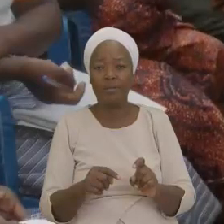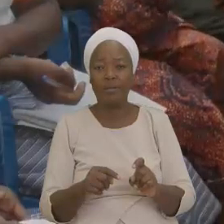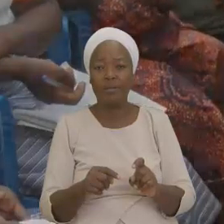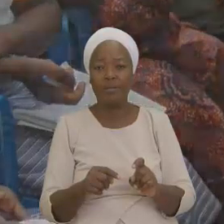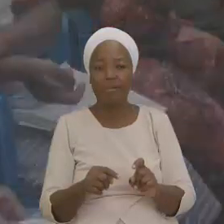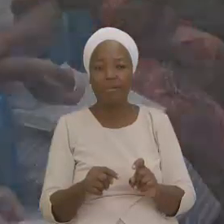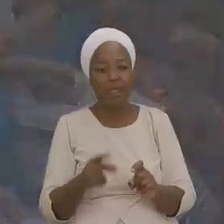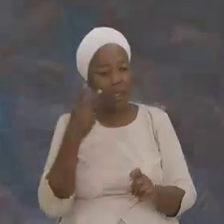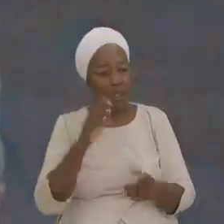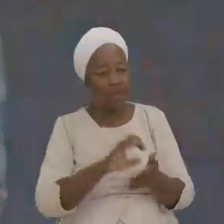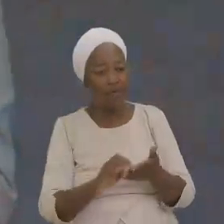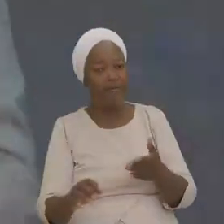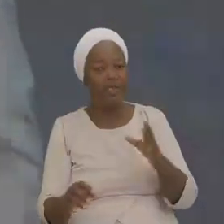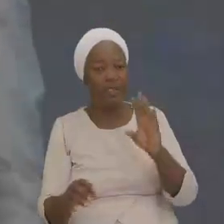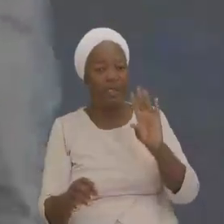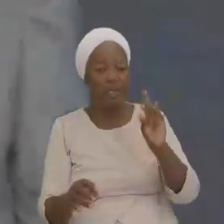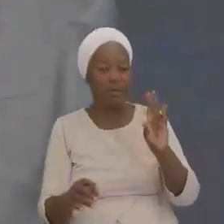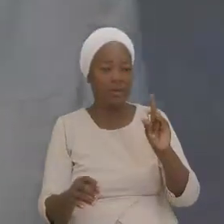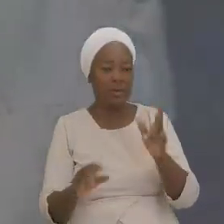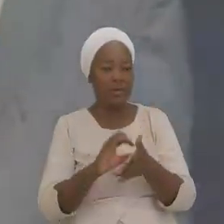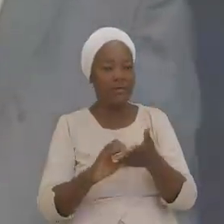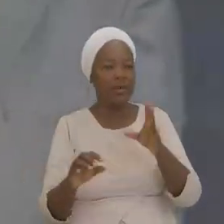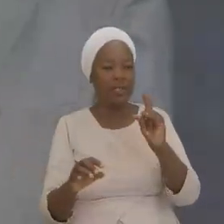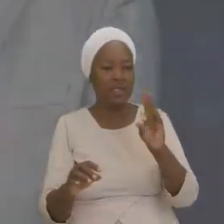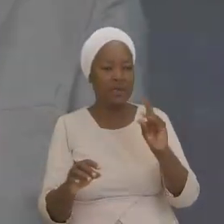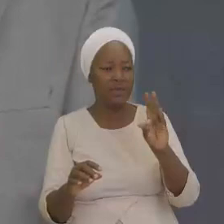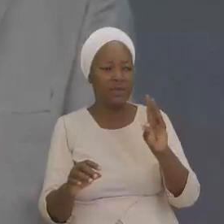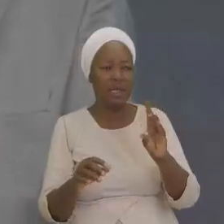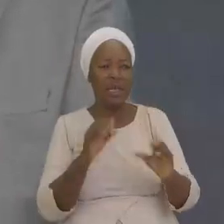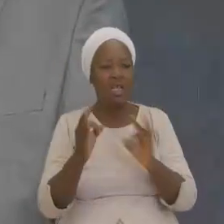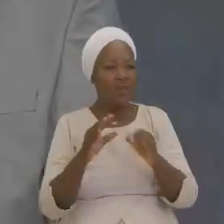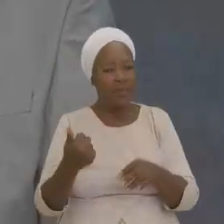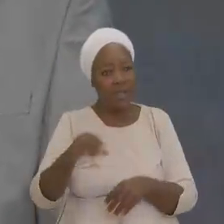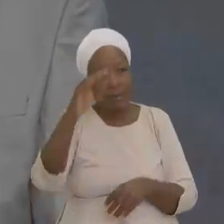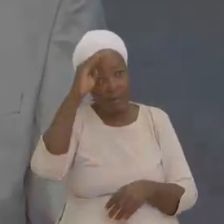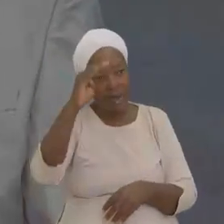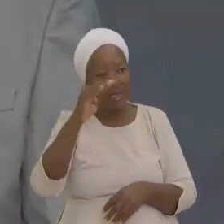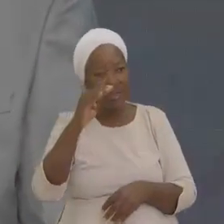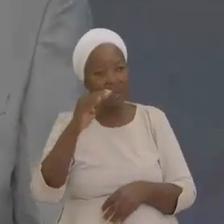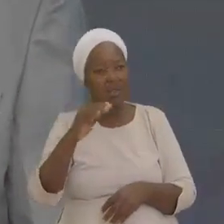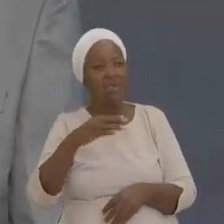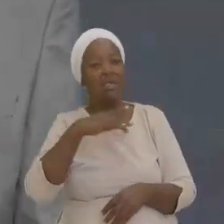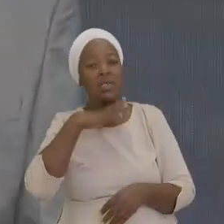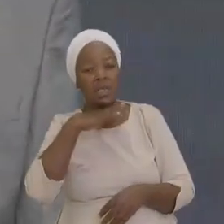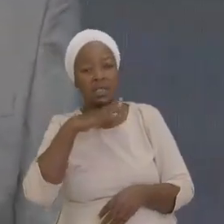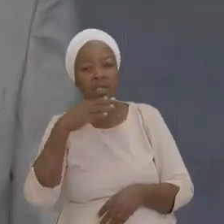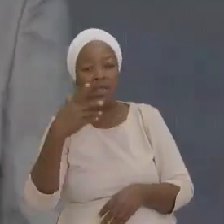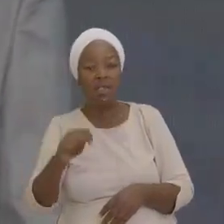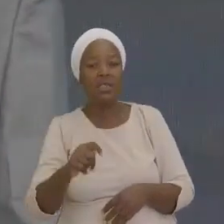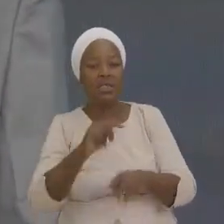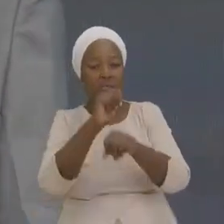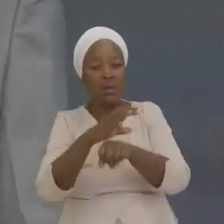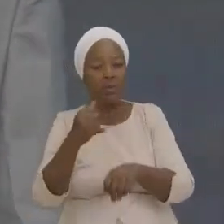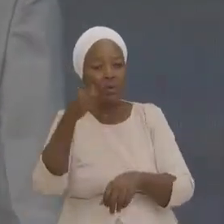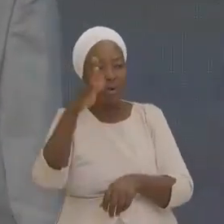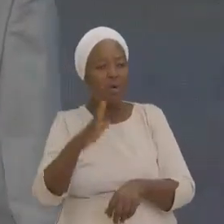Look at verse 17. He said, "If any man defile the temple of God,